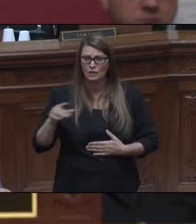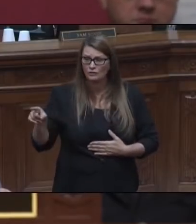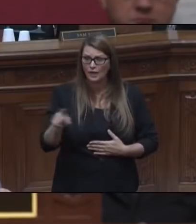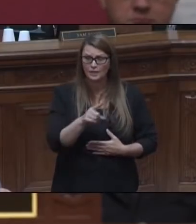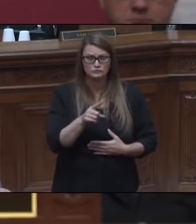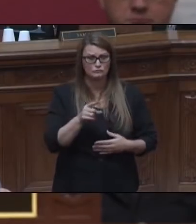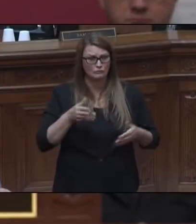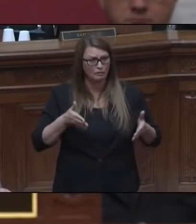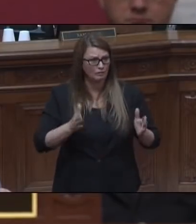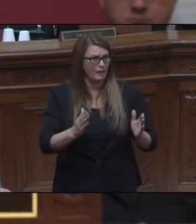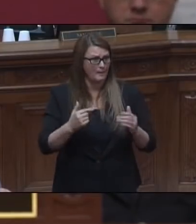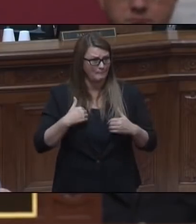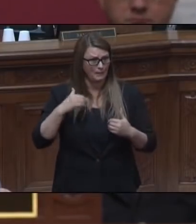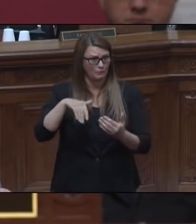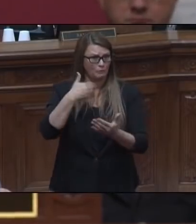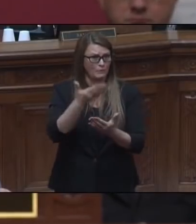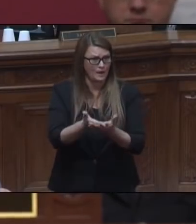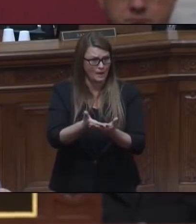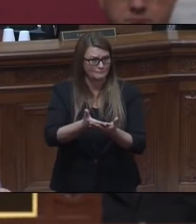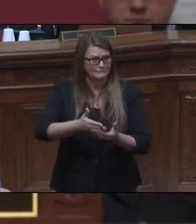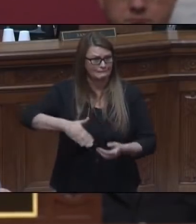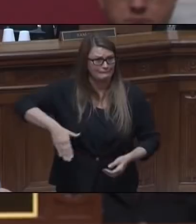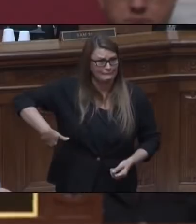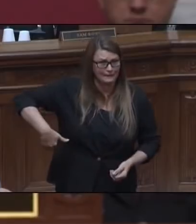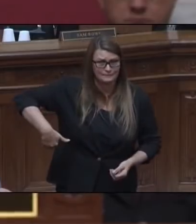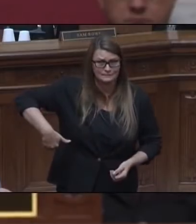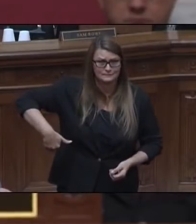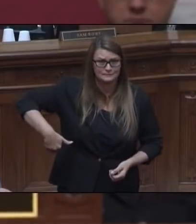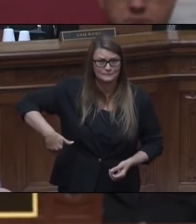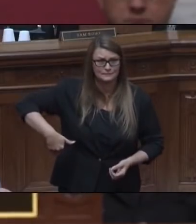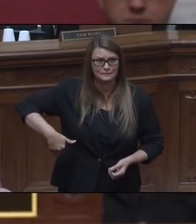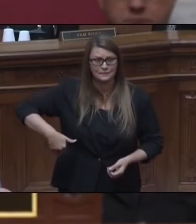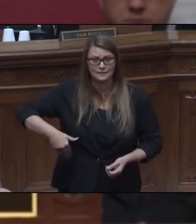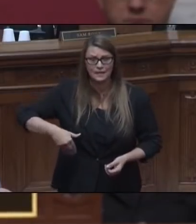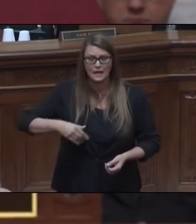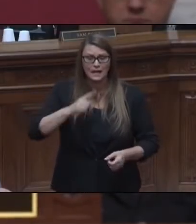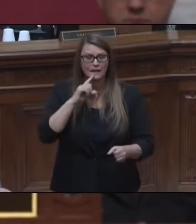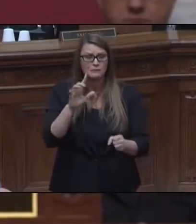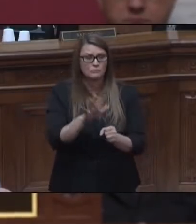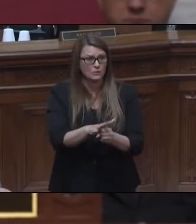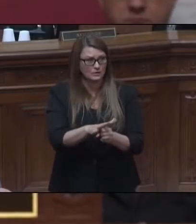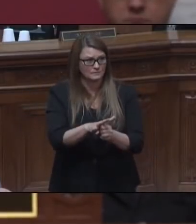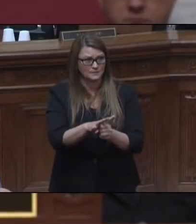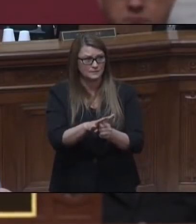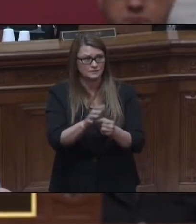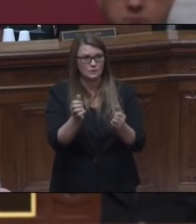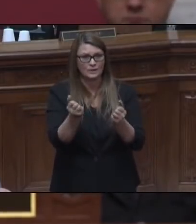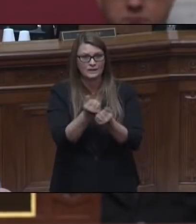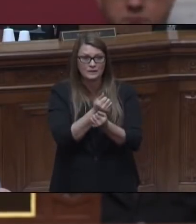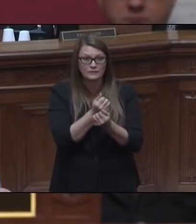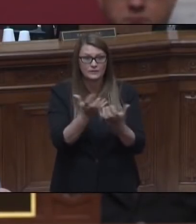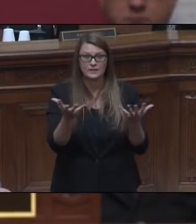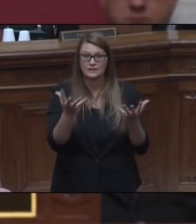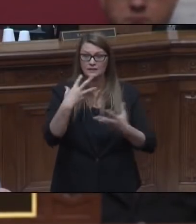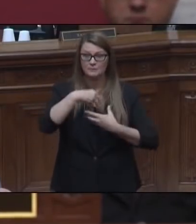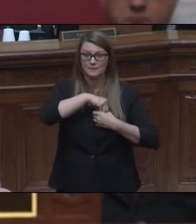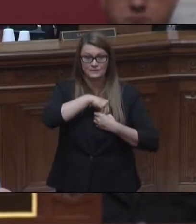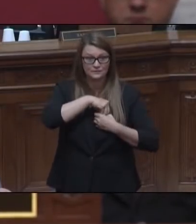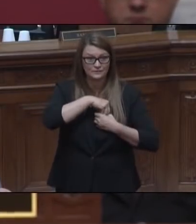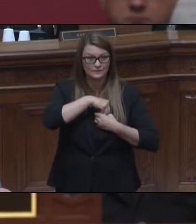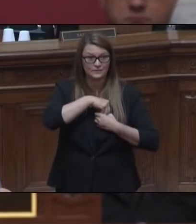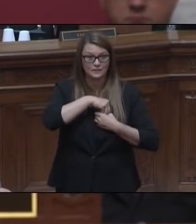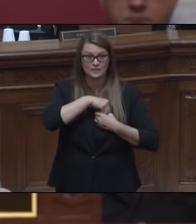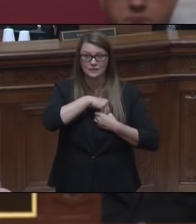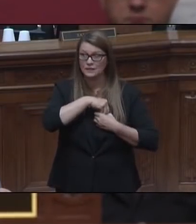to come late. I absolutely promise you with all my soul that I couldn't believe